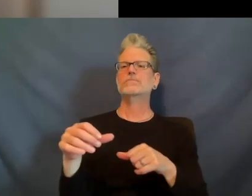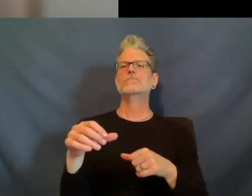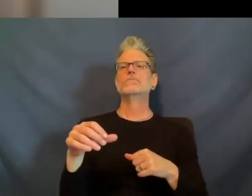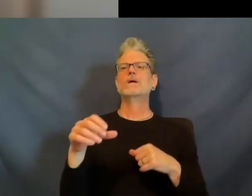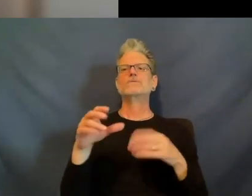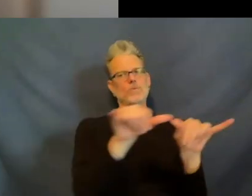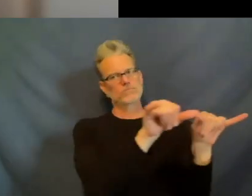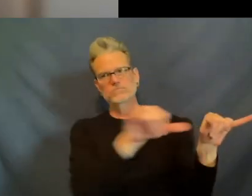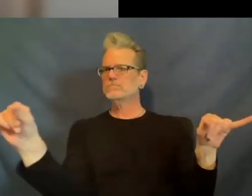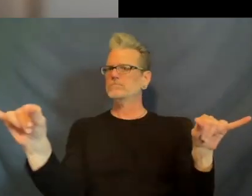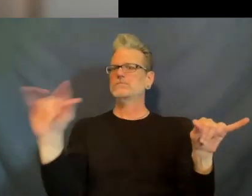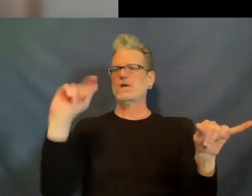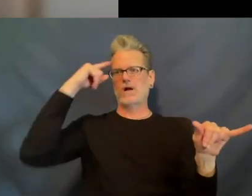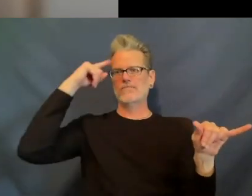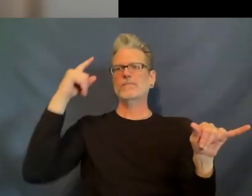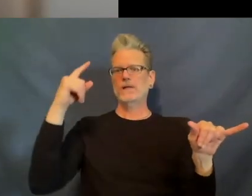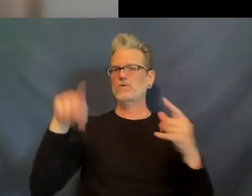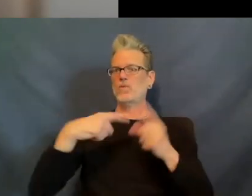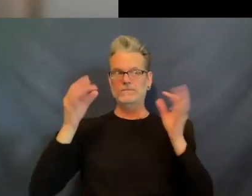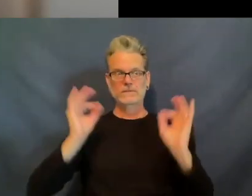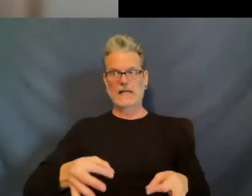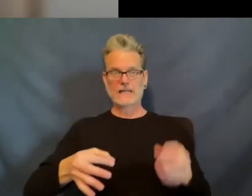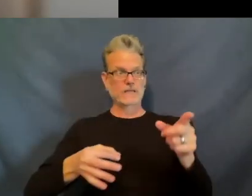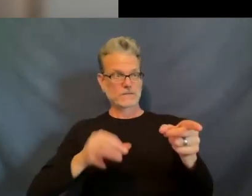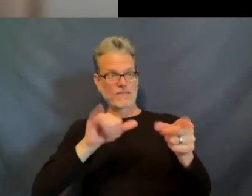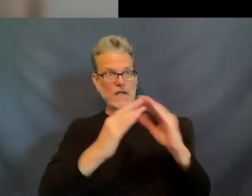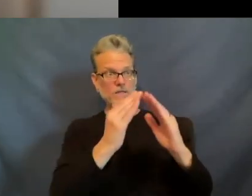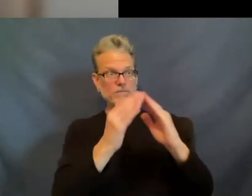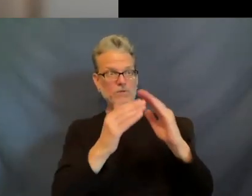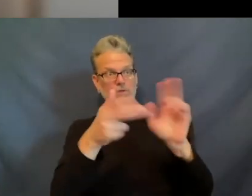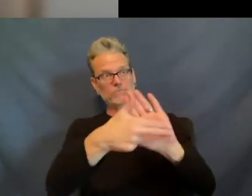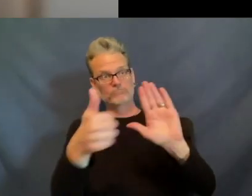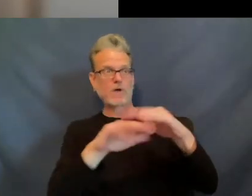government when determining whether a community is underserved or